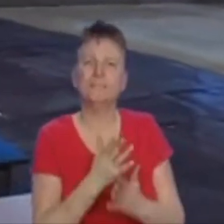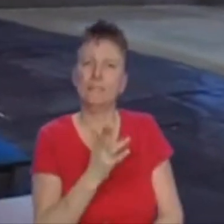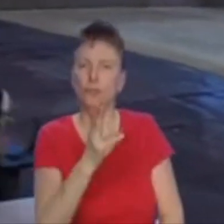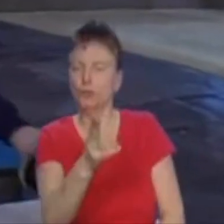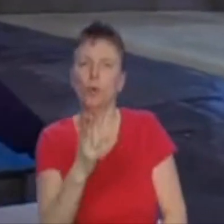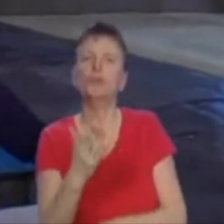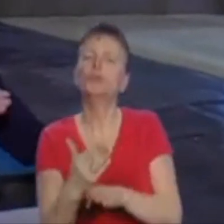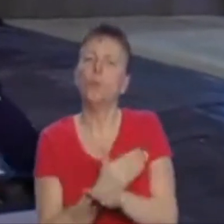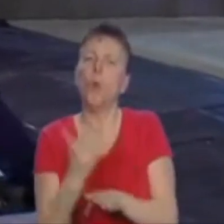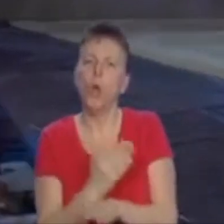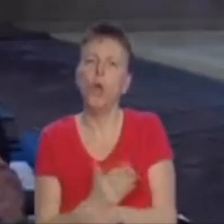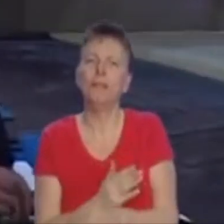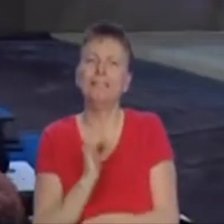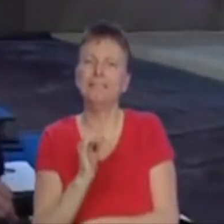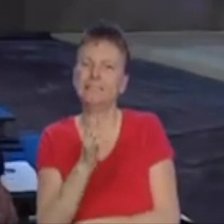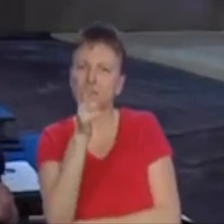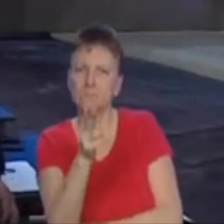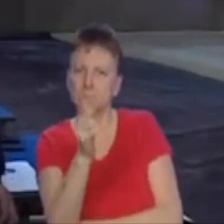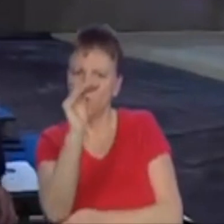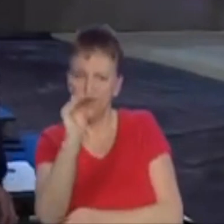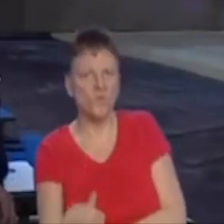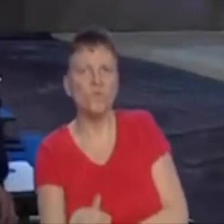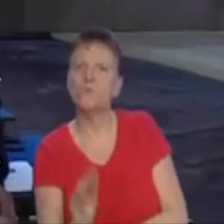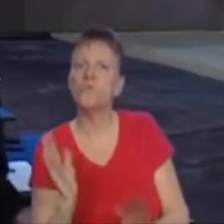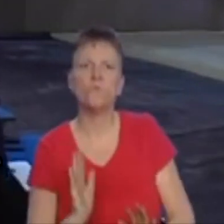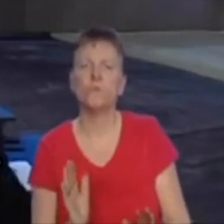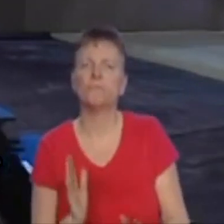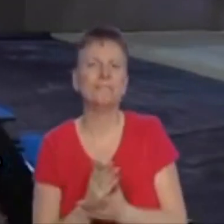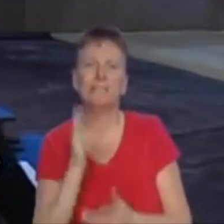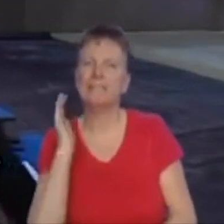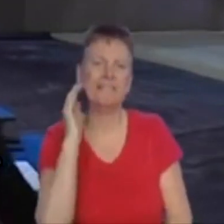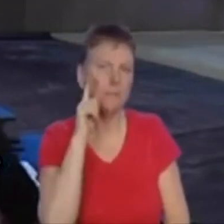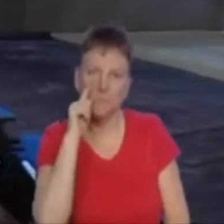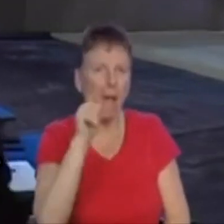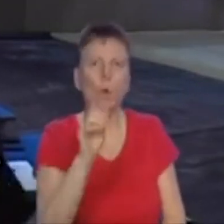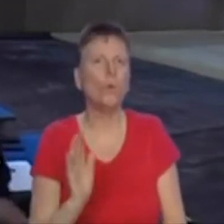his aim was well below the target. Didn't hit the black once. Peut mieux faire.